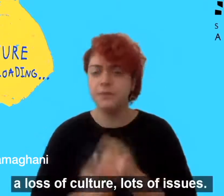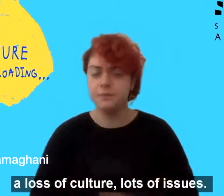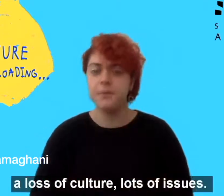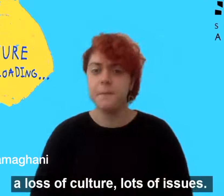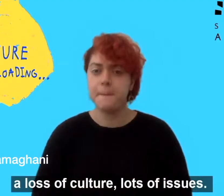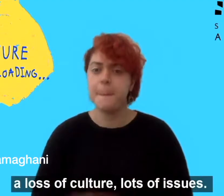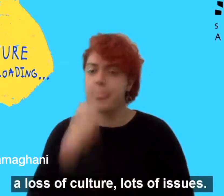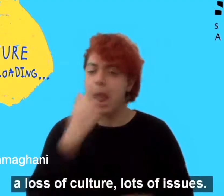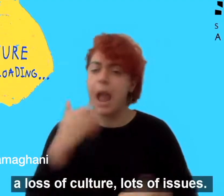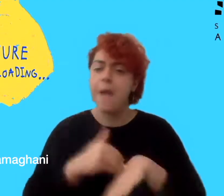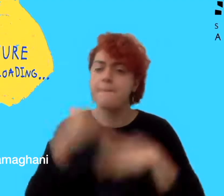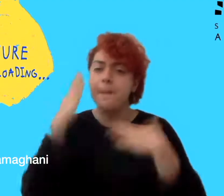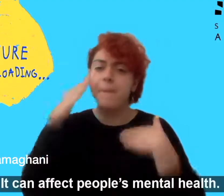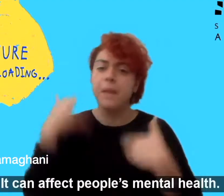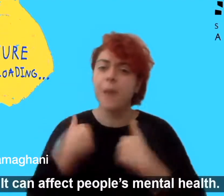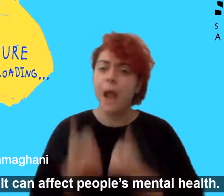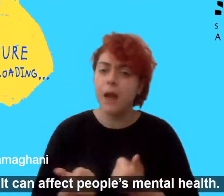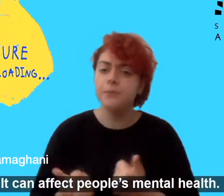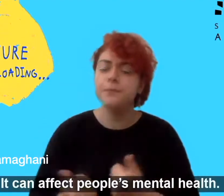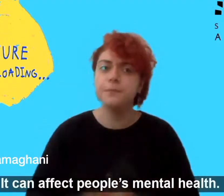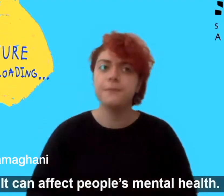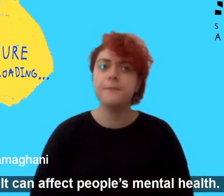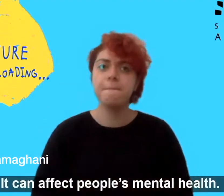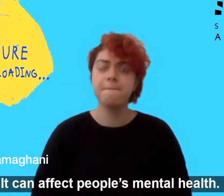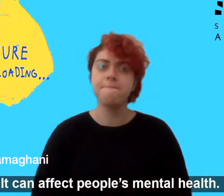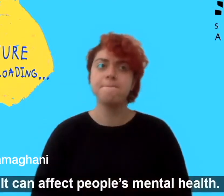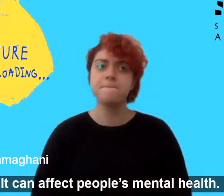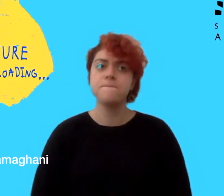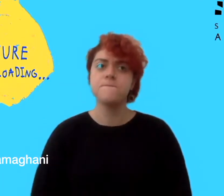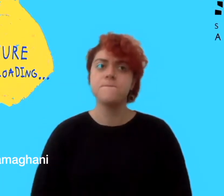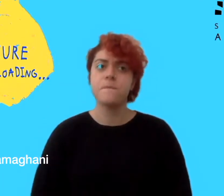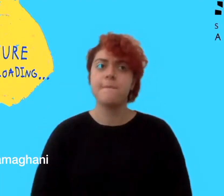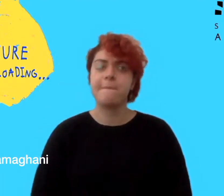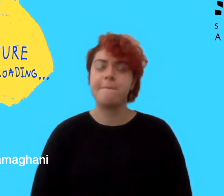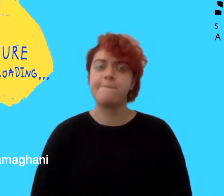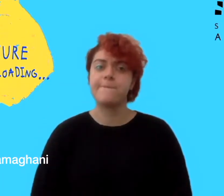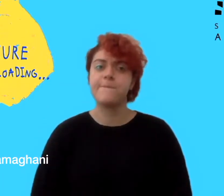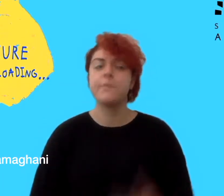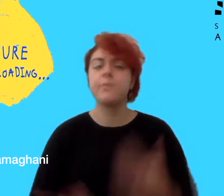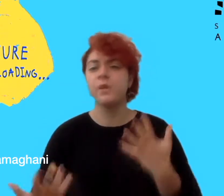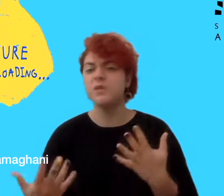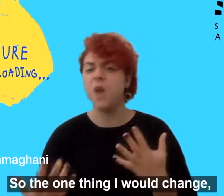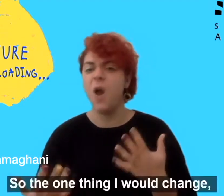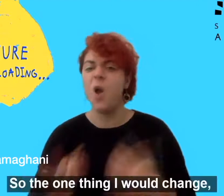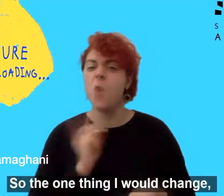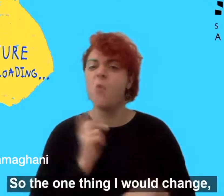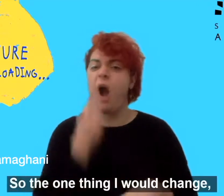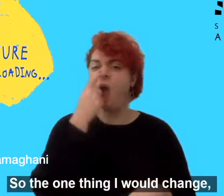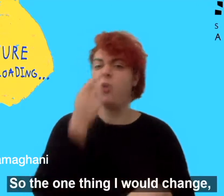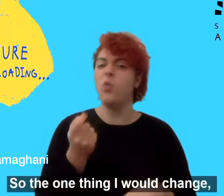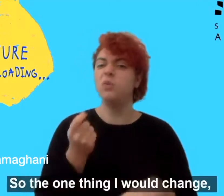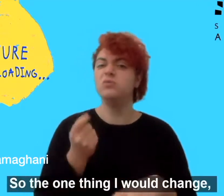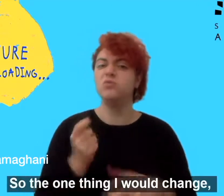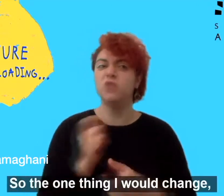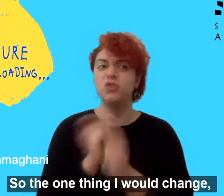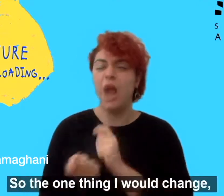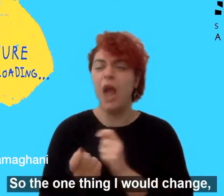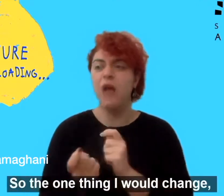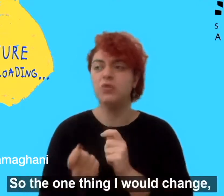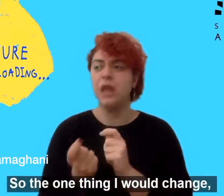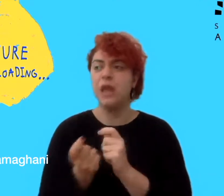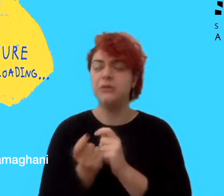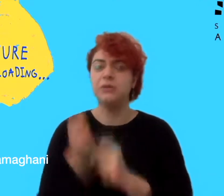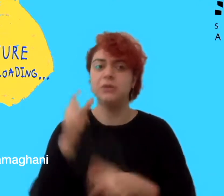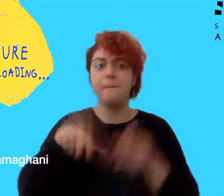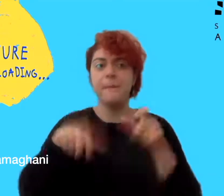culture, and a lot of issues. It can affect people's mental health. So, the one thing I would